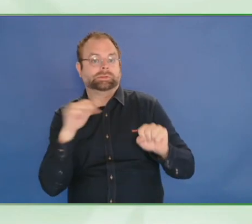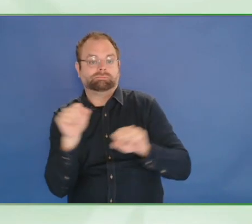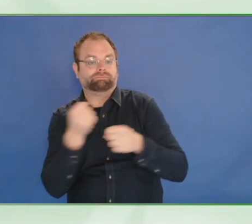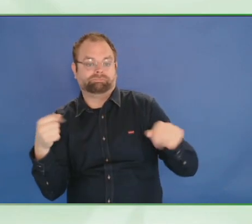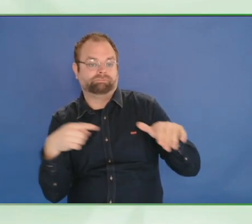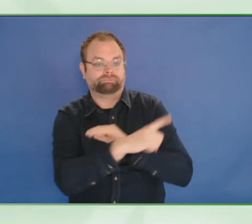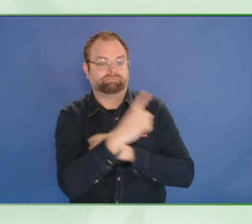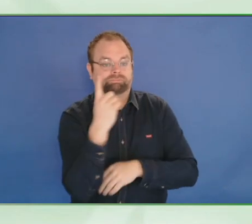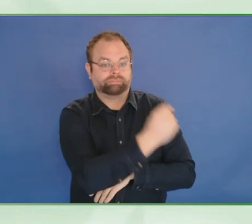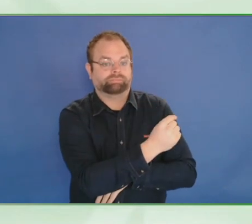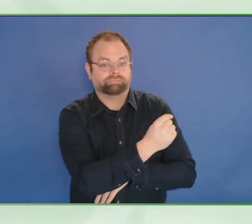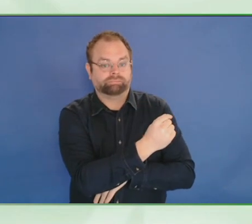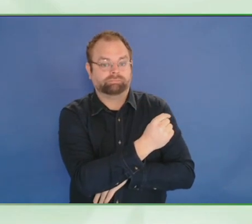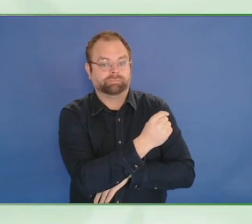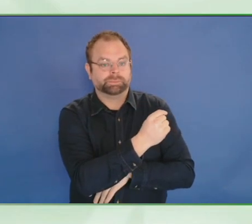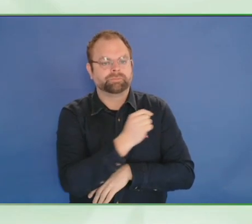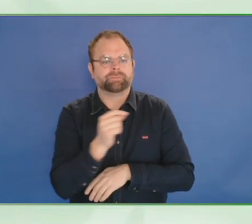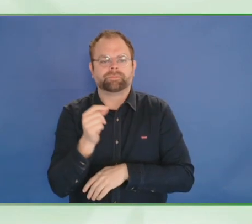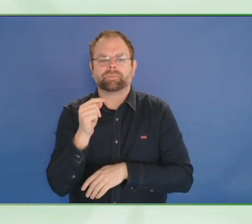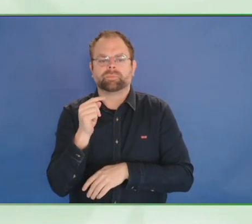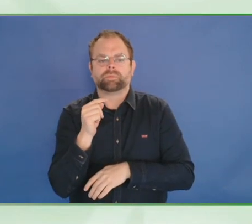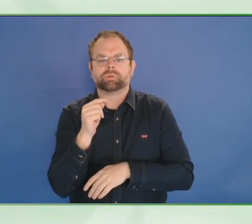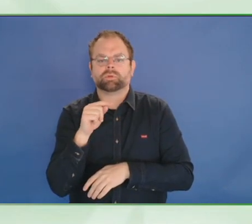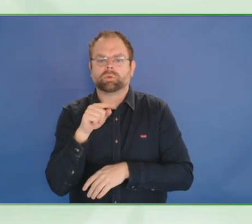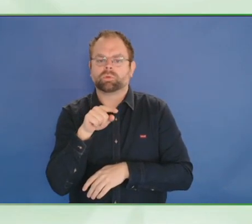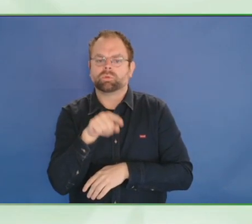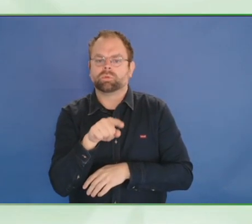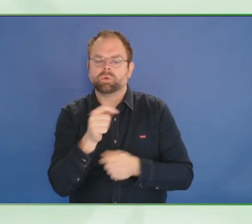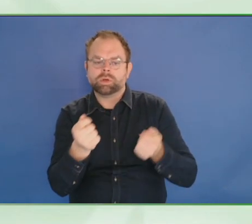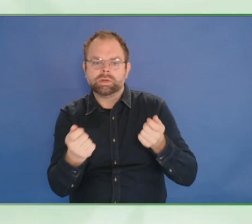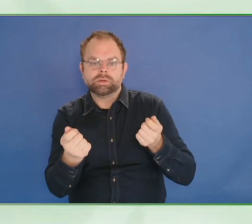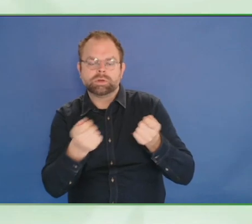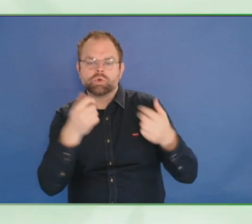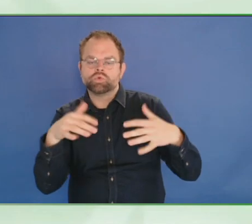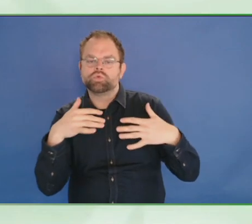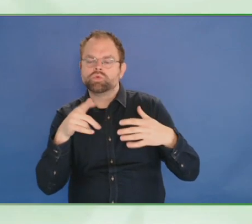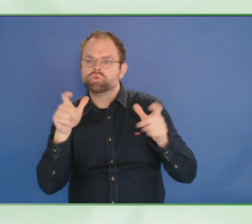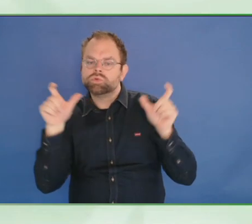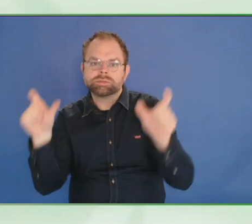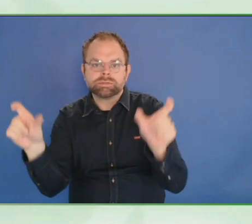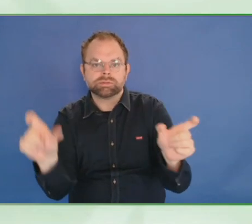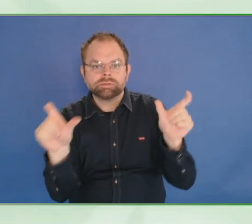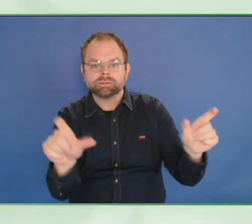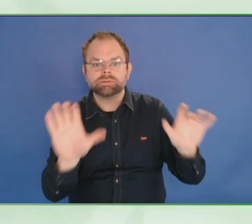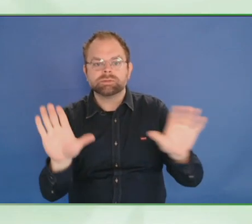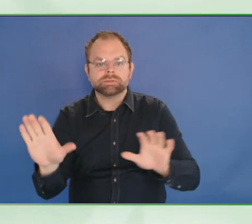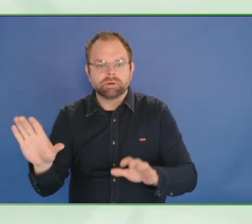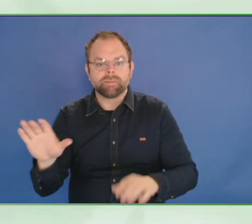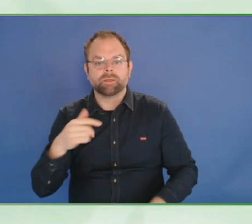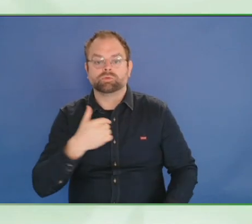to help the president to make sure that people with disabilities were not being left